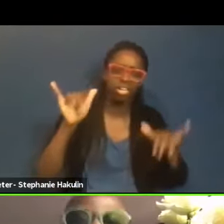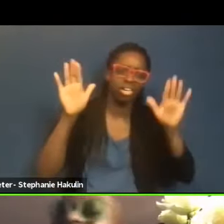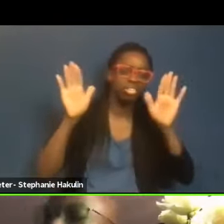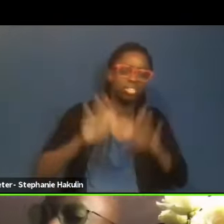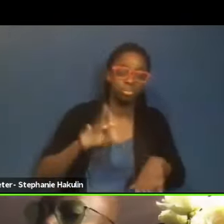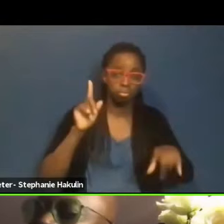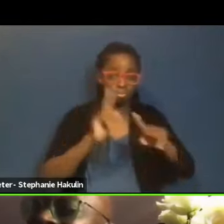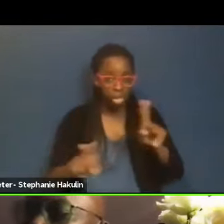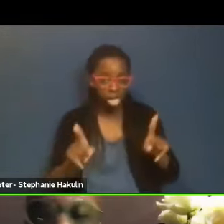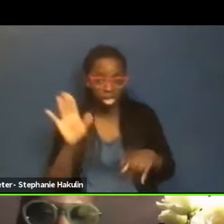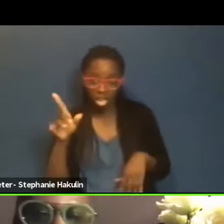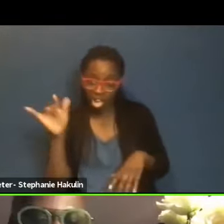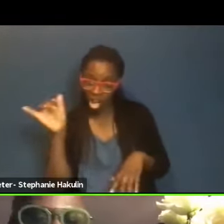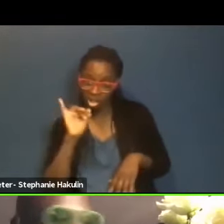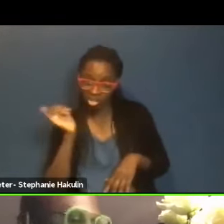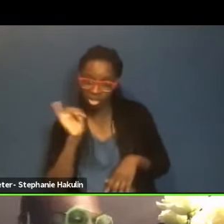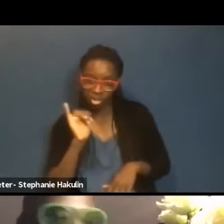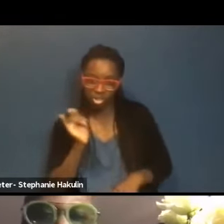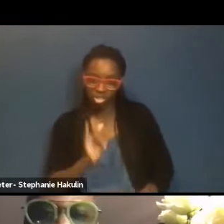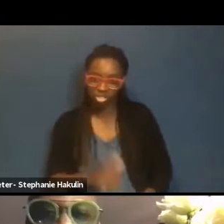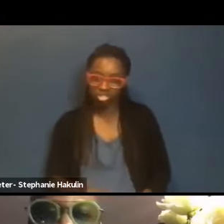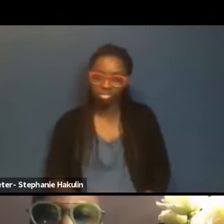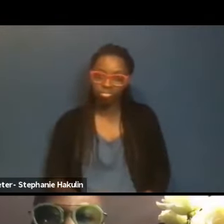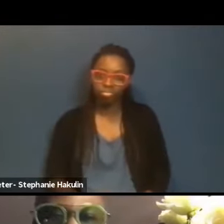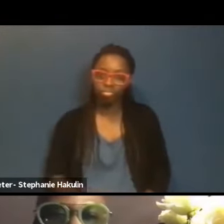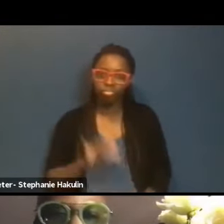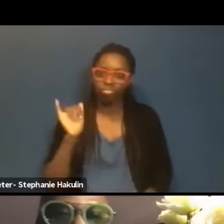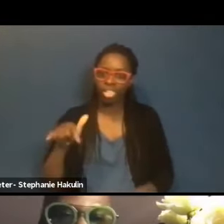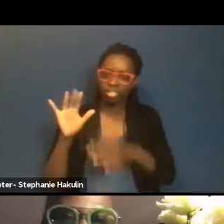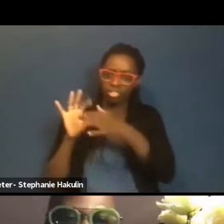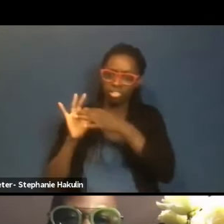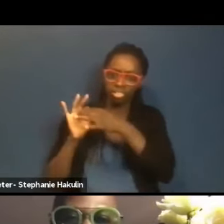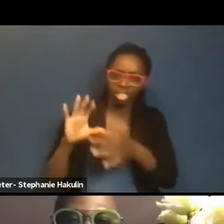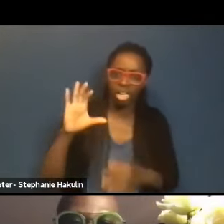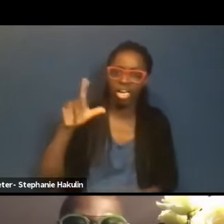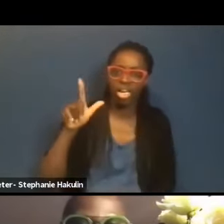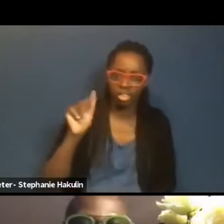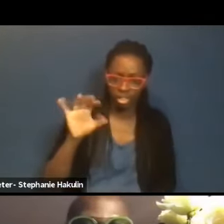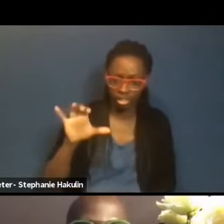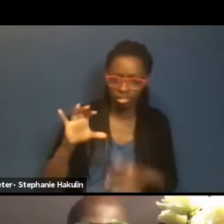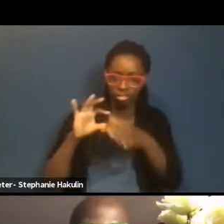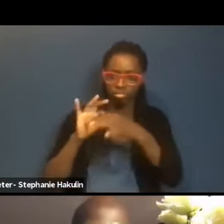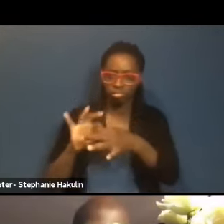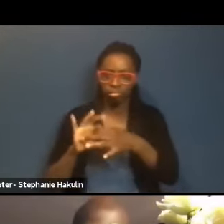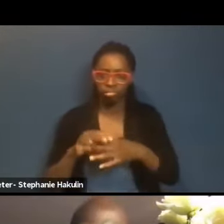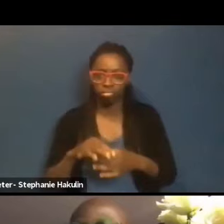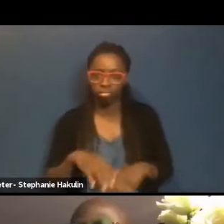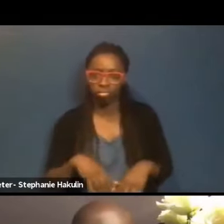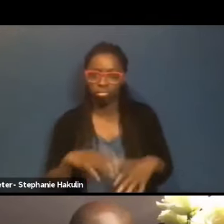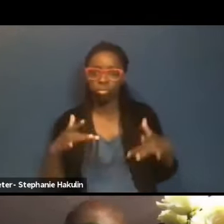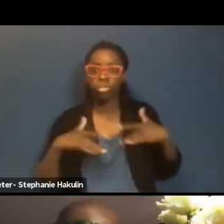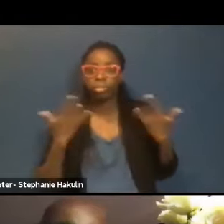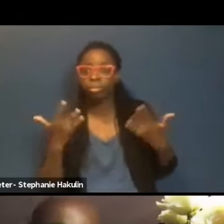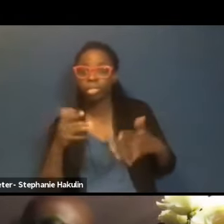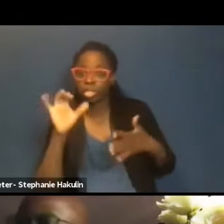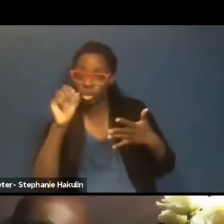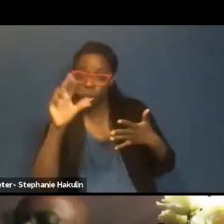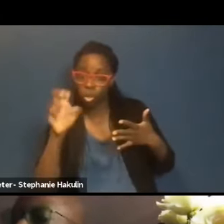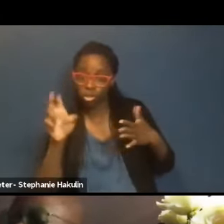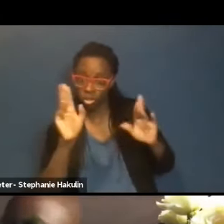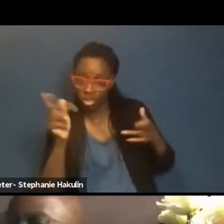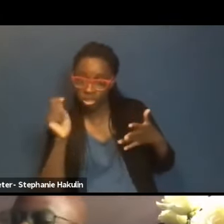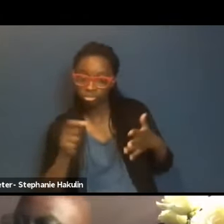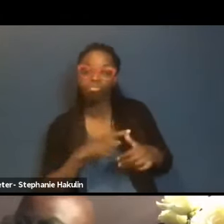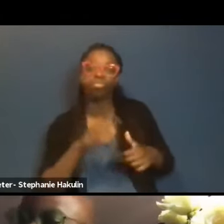future. Sid, what say the judges? Judges say, from low to high, we have an 8.9. We have a 9. We